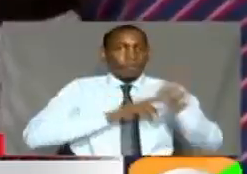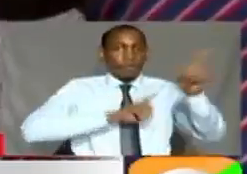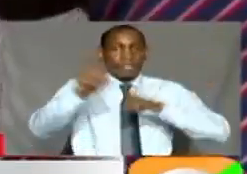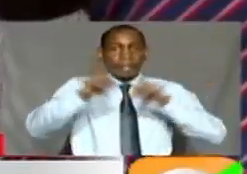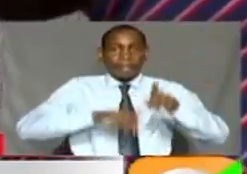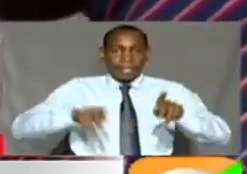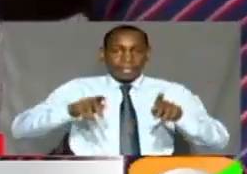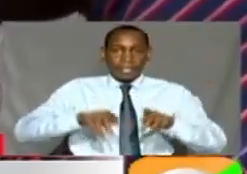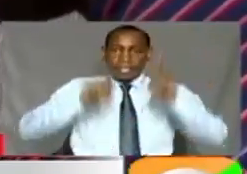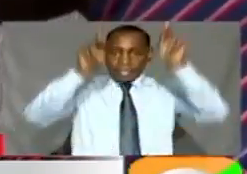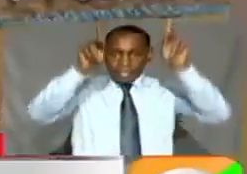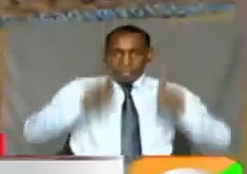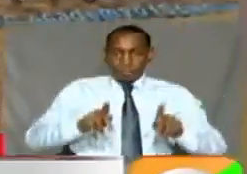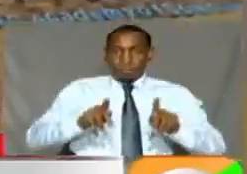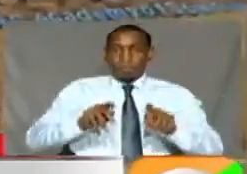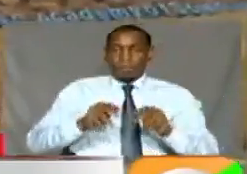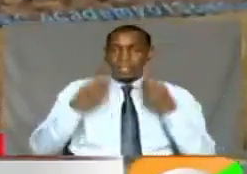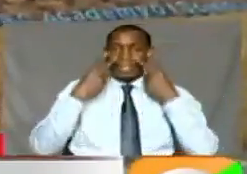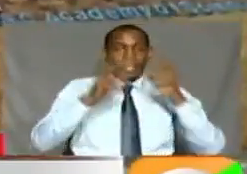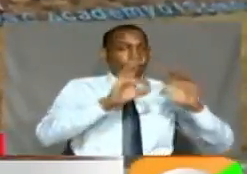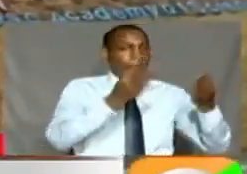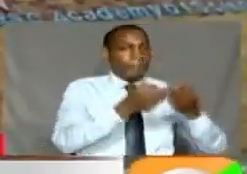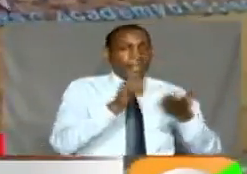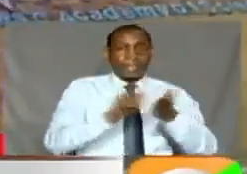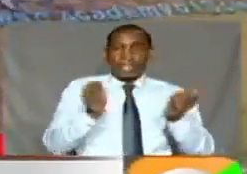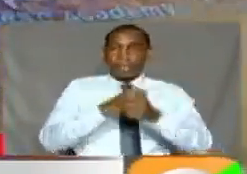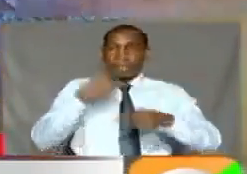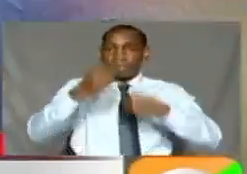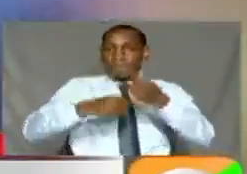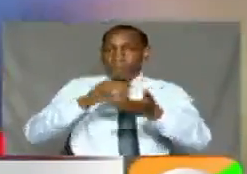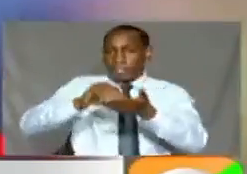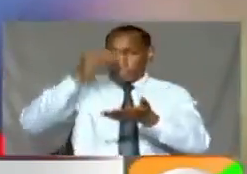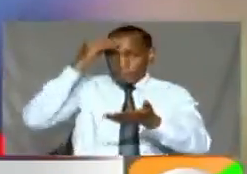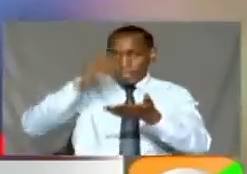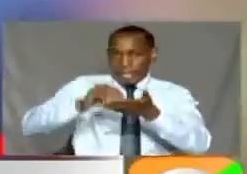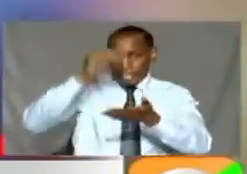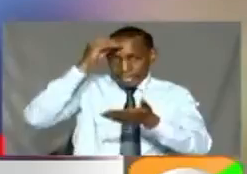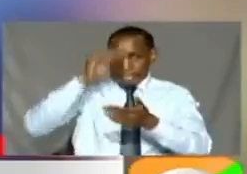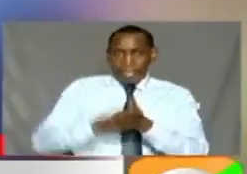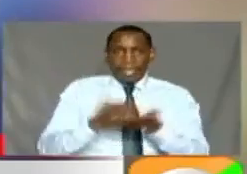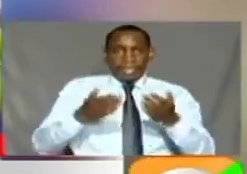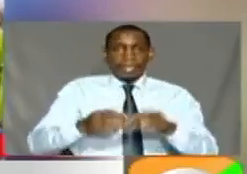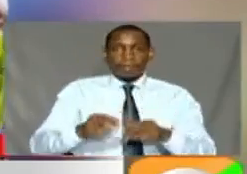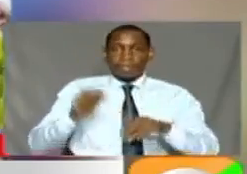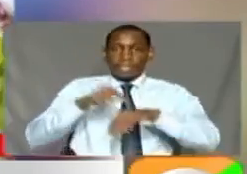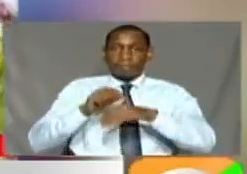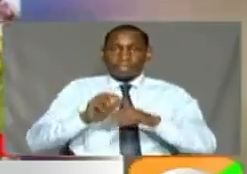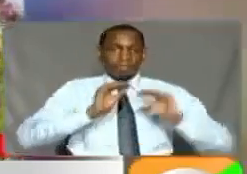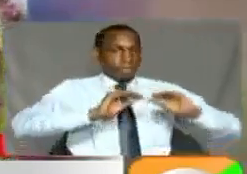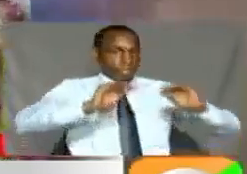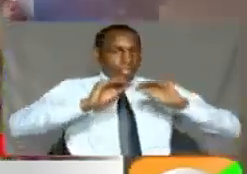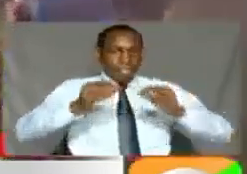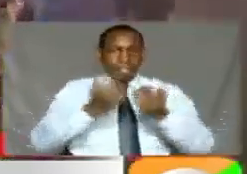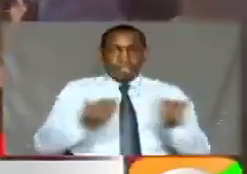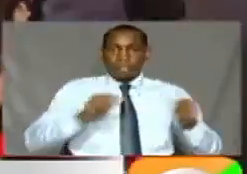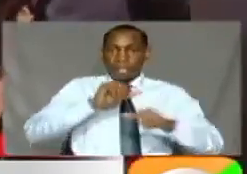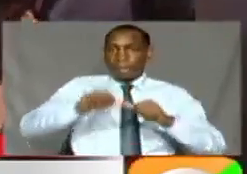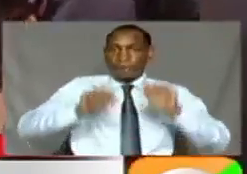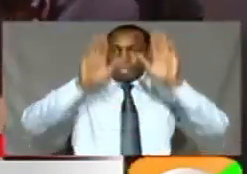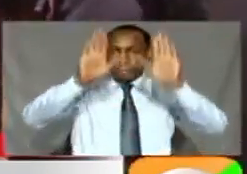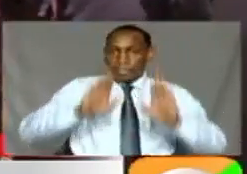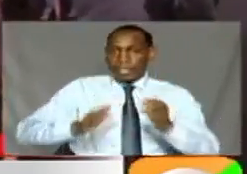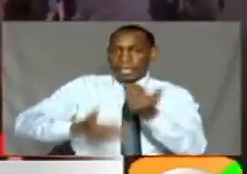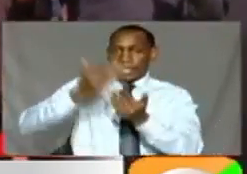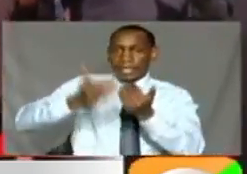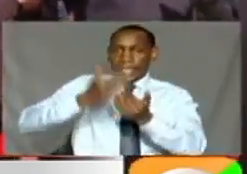traveling to Kisumu to visit his family. Given that he can't continue with his studies at the time, he now spends his time teaching children about the importance of taking